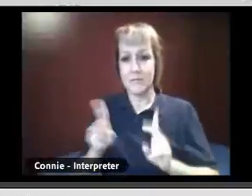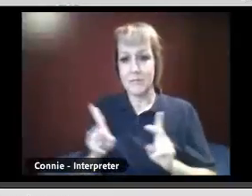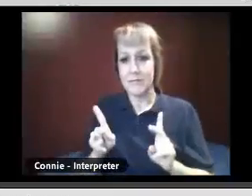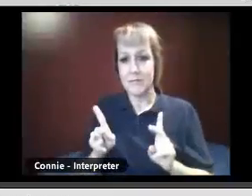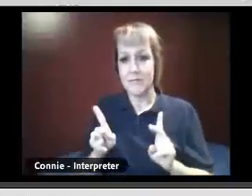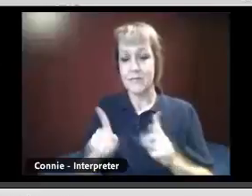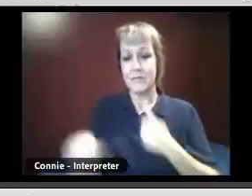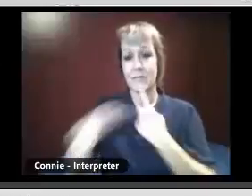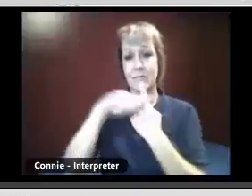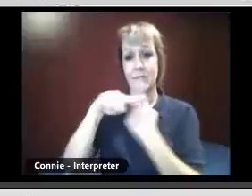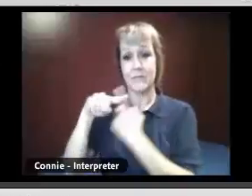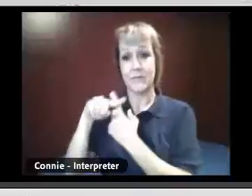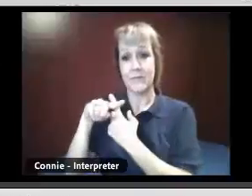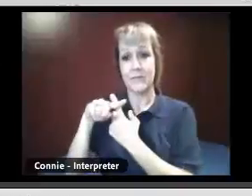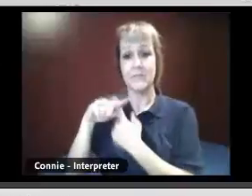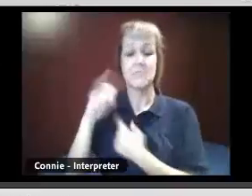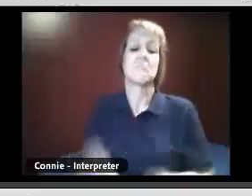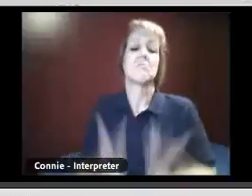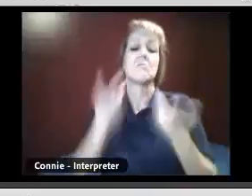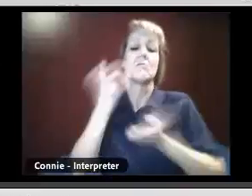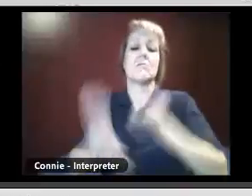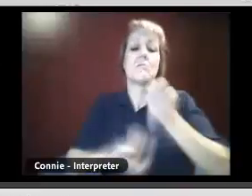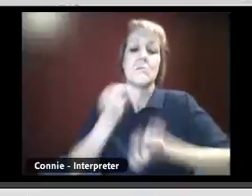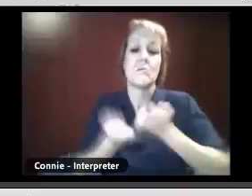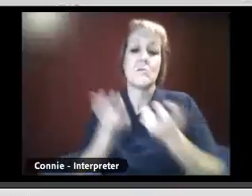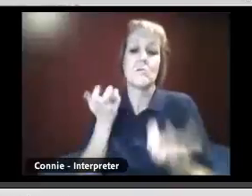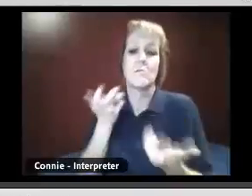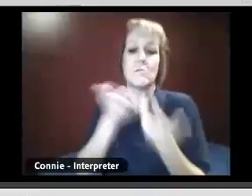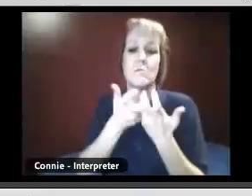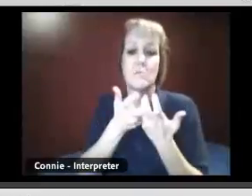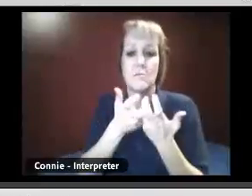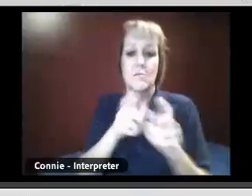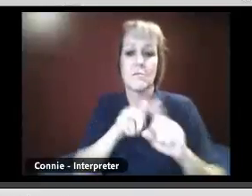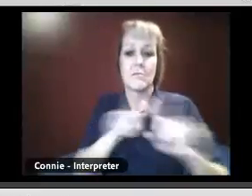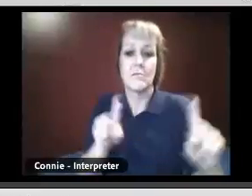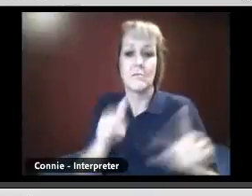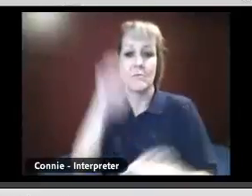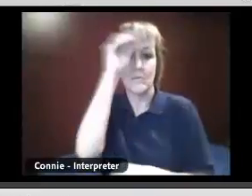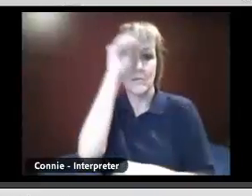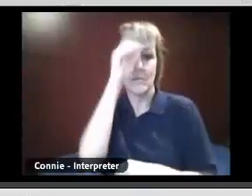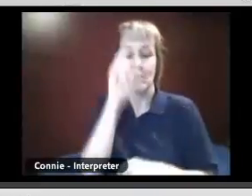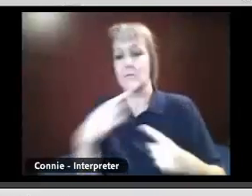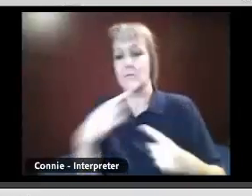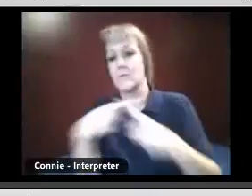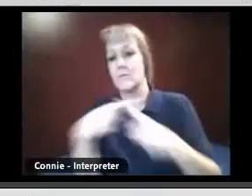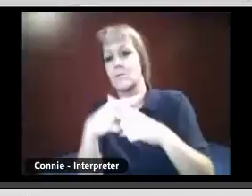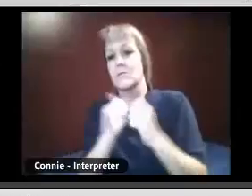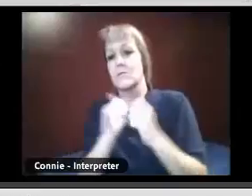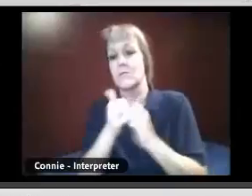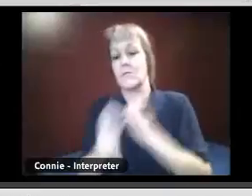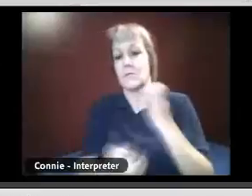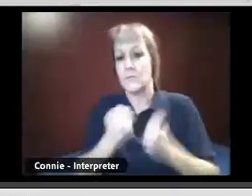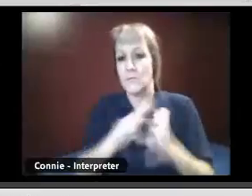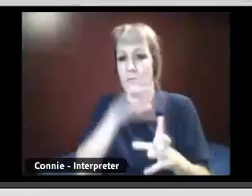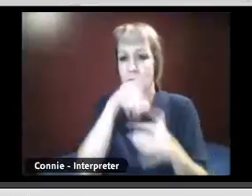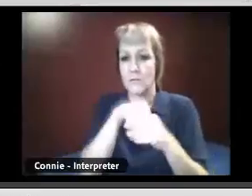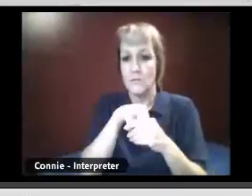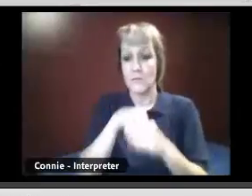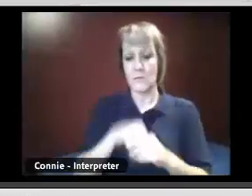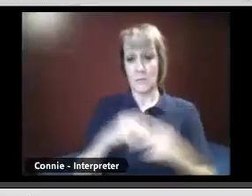much emotion plays whenever there are differences of opinion or there is conflict. Because as human